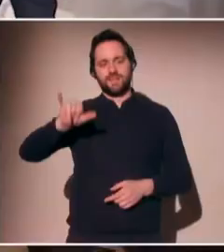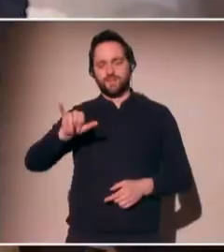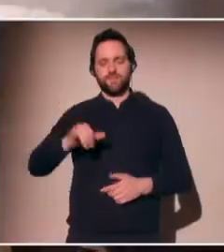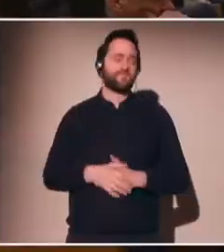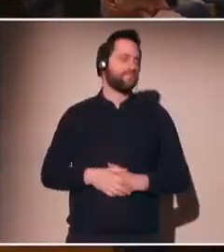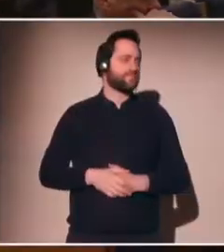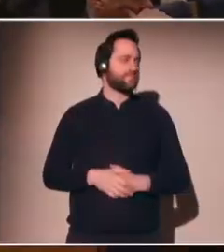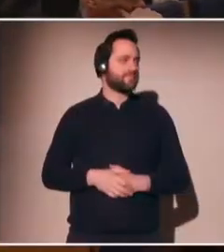Thank you.